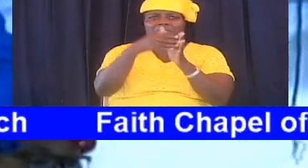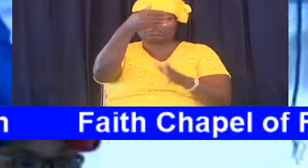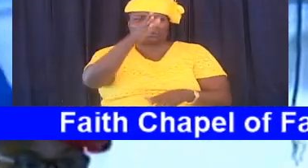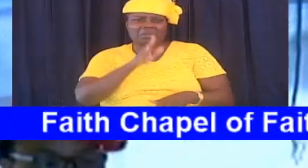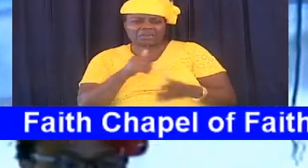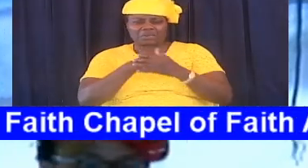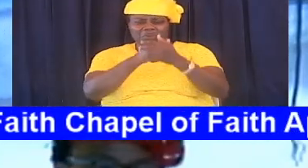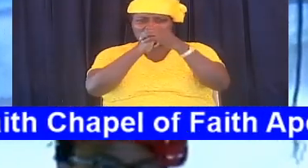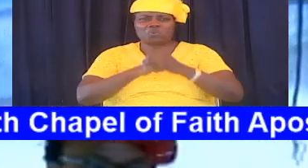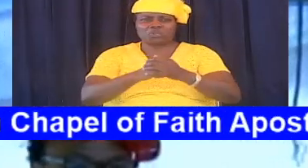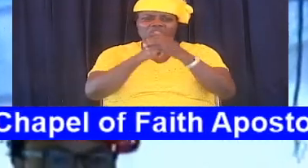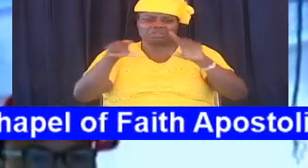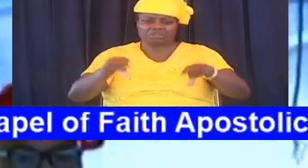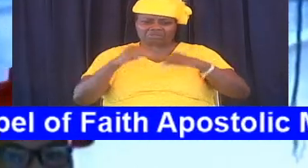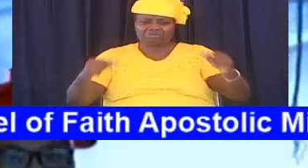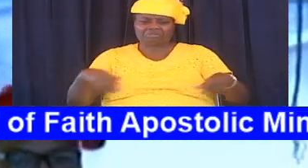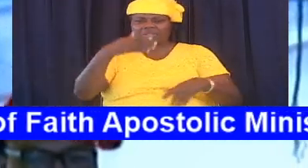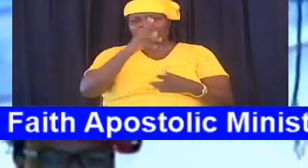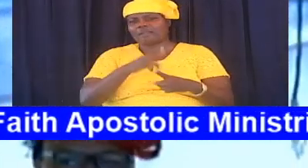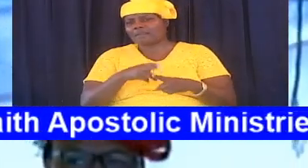And to worship His great name.